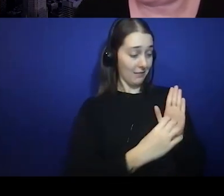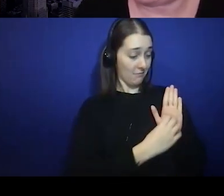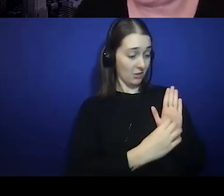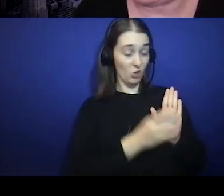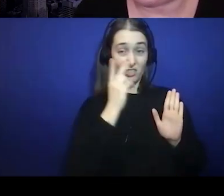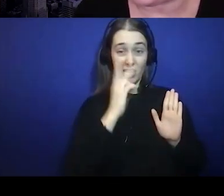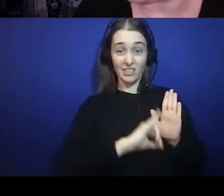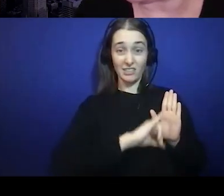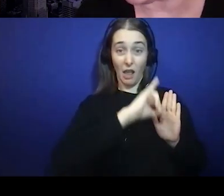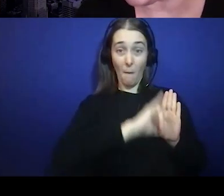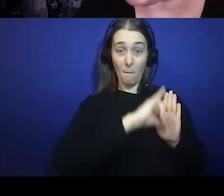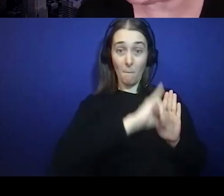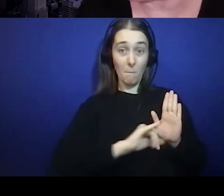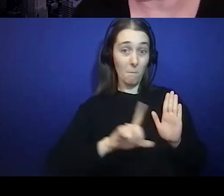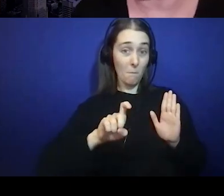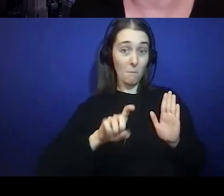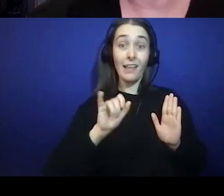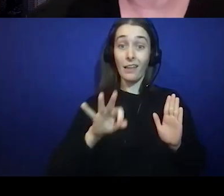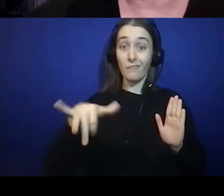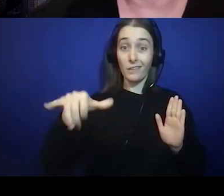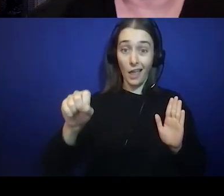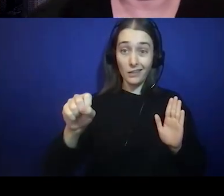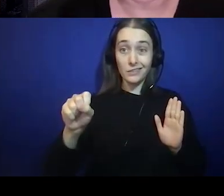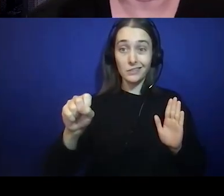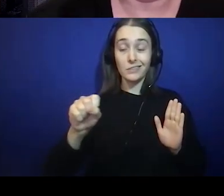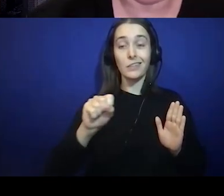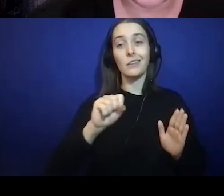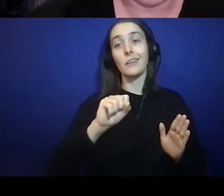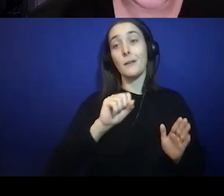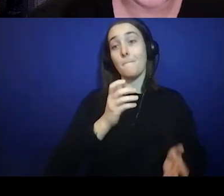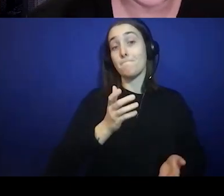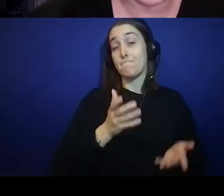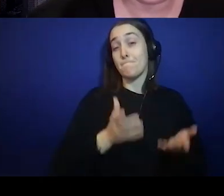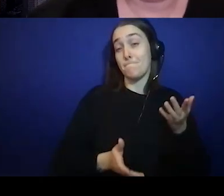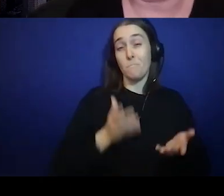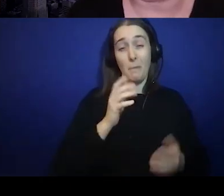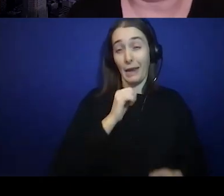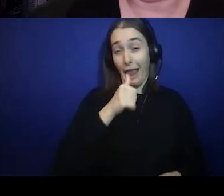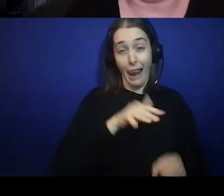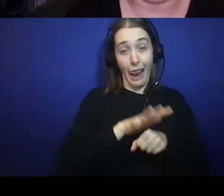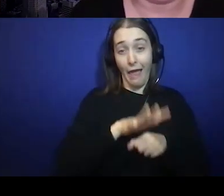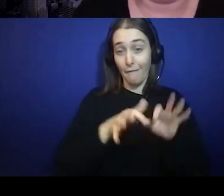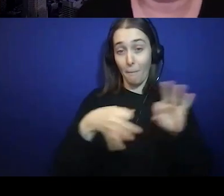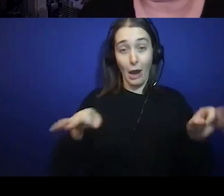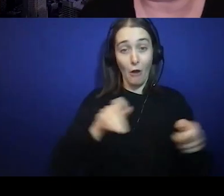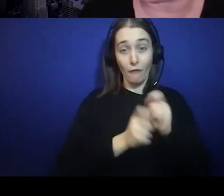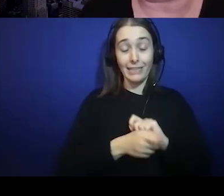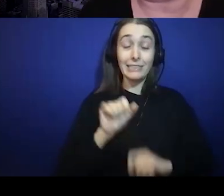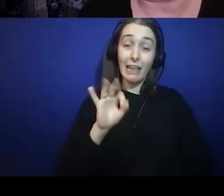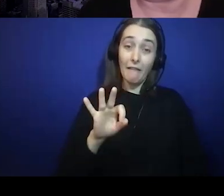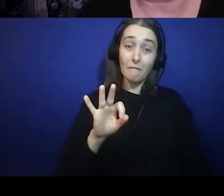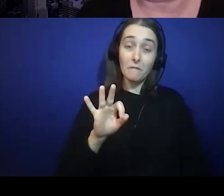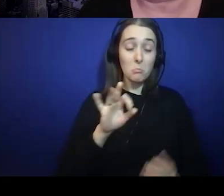it? If the answer is yes, then it may be a questionable paraphrase. If it seems different, then